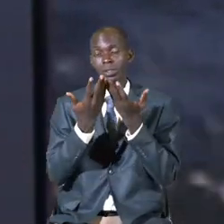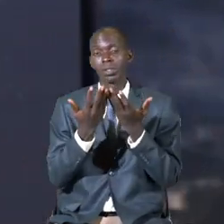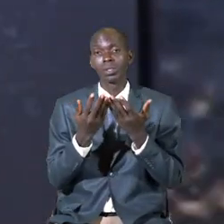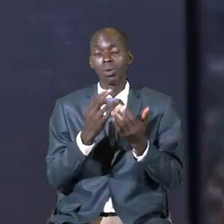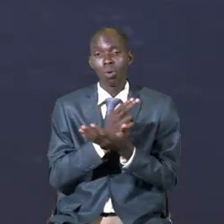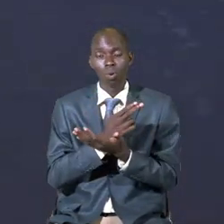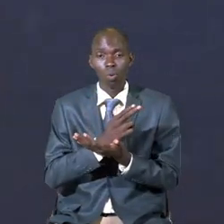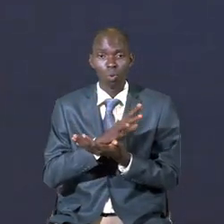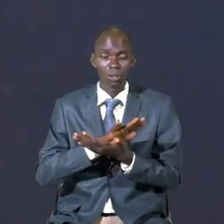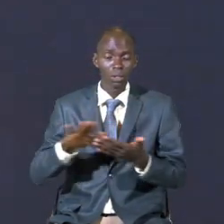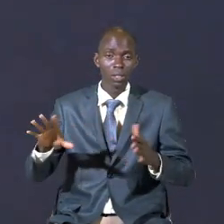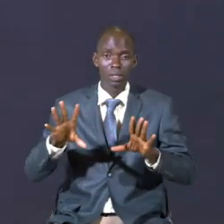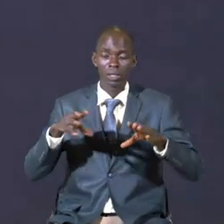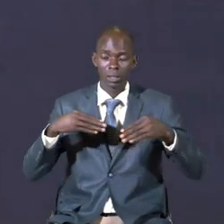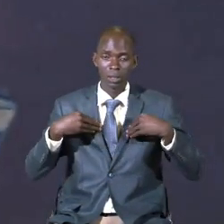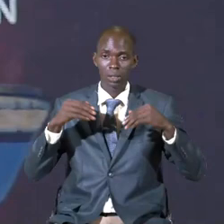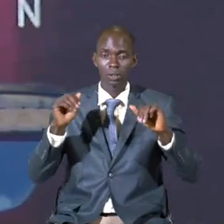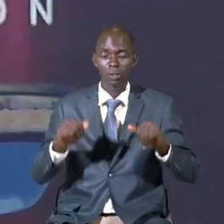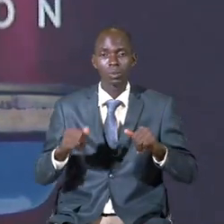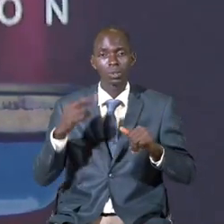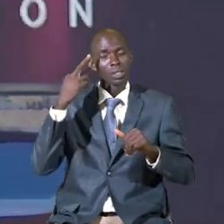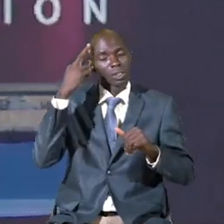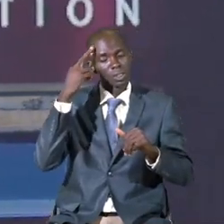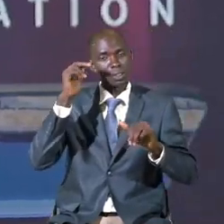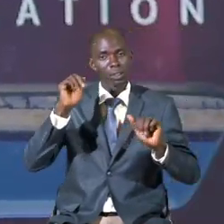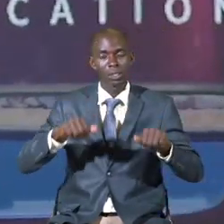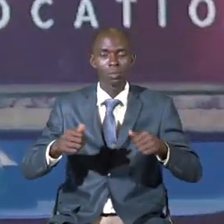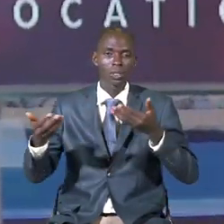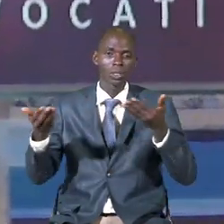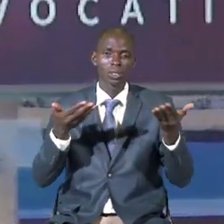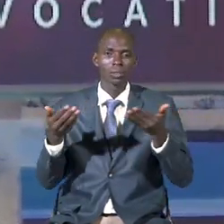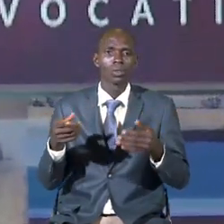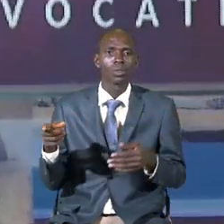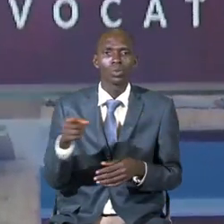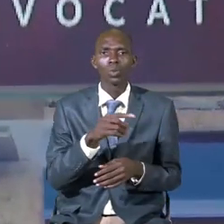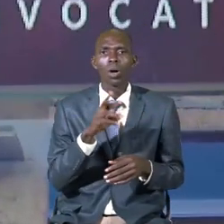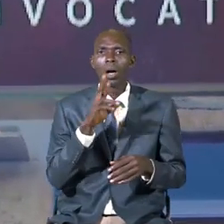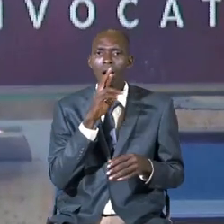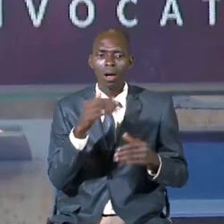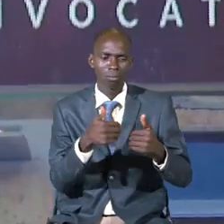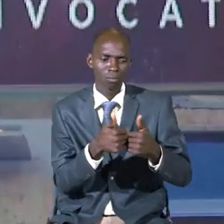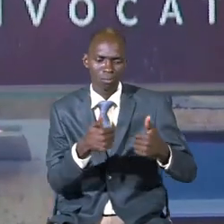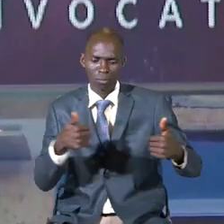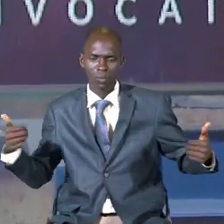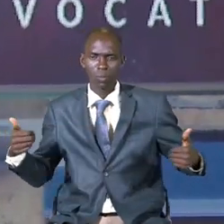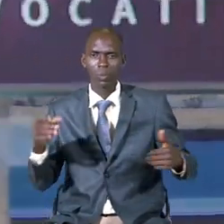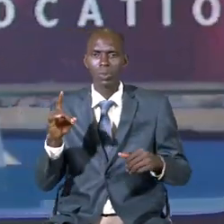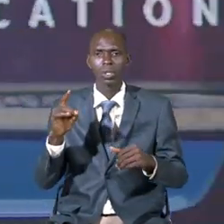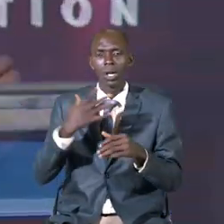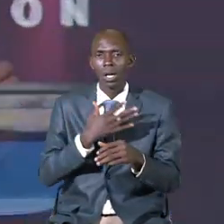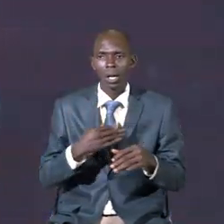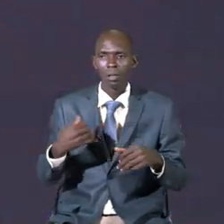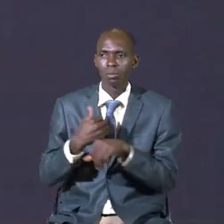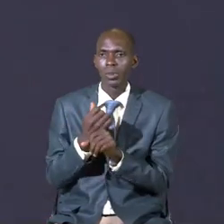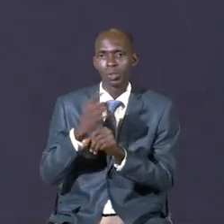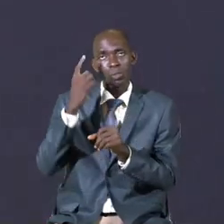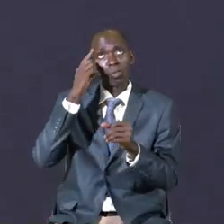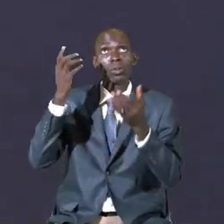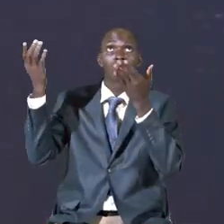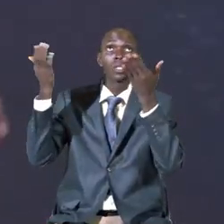reasonable service reasonable service you are cut out and made for service and it is what you